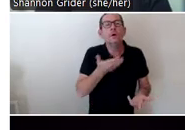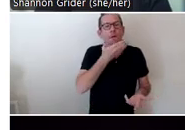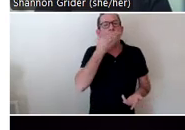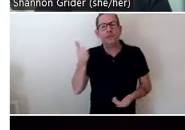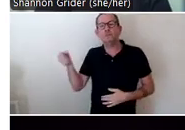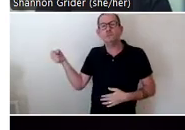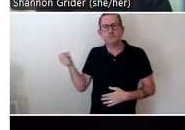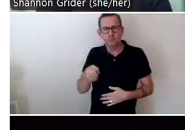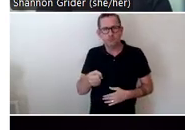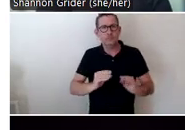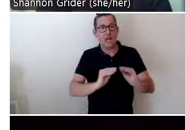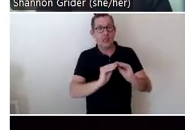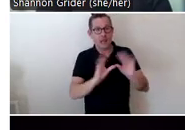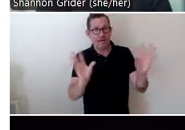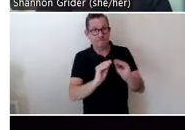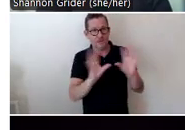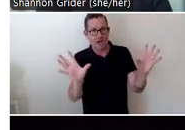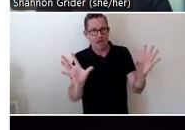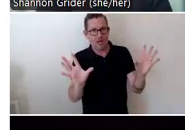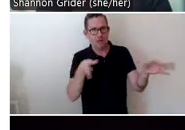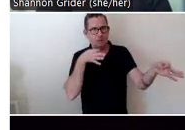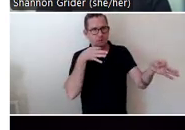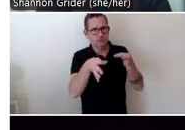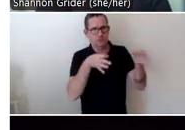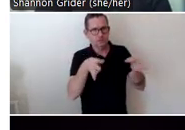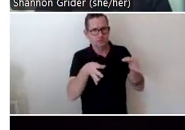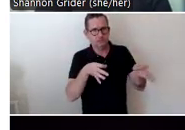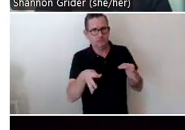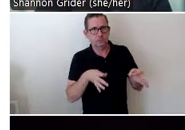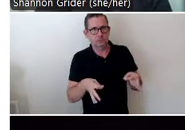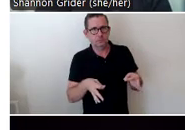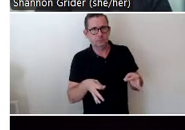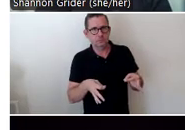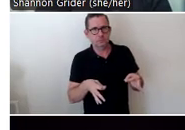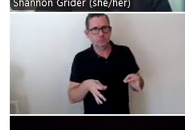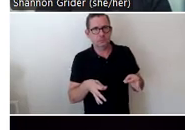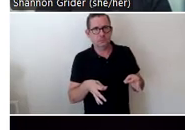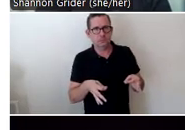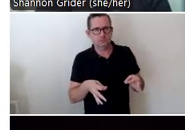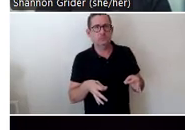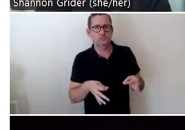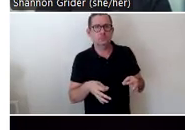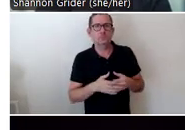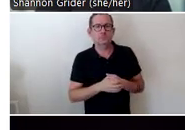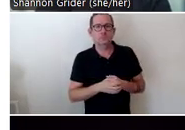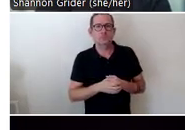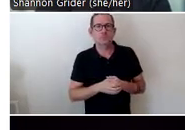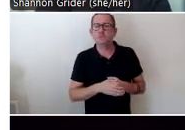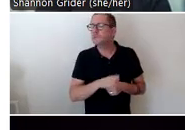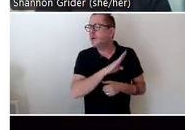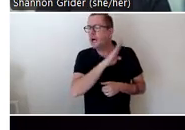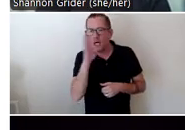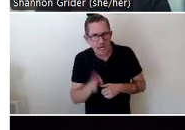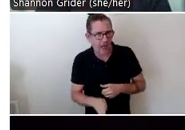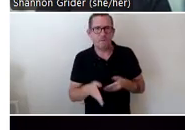comes to them. But they're afraid if they speak up and say, I don't understand this, or ask for clarification, they don't know if that's going to